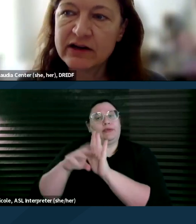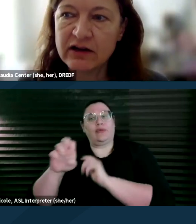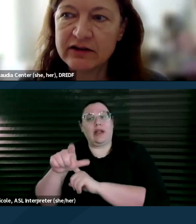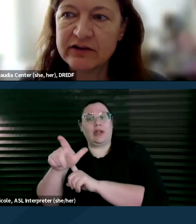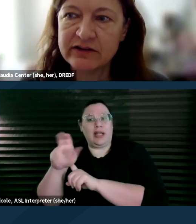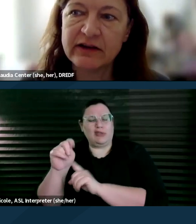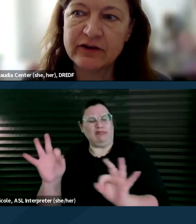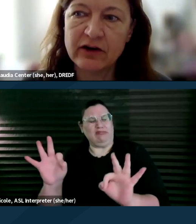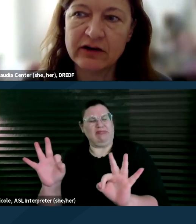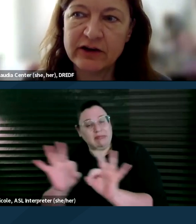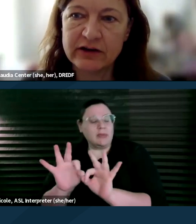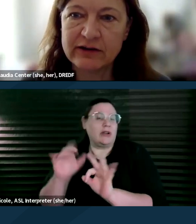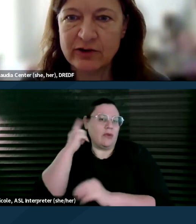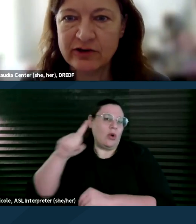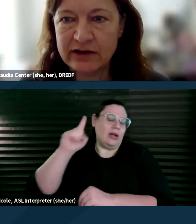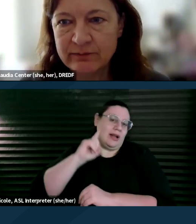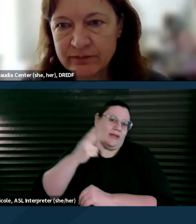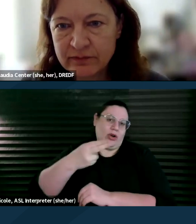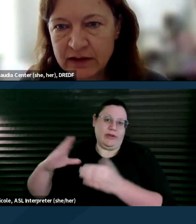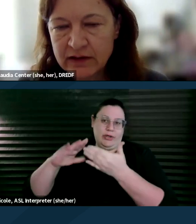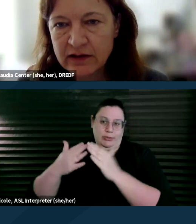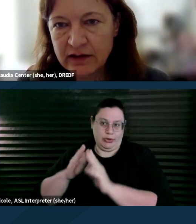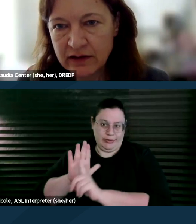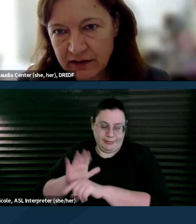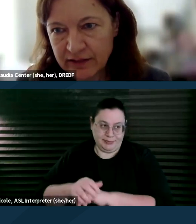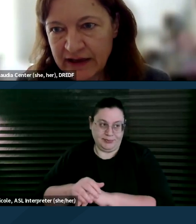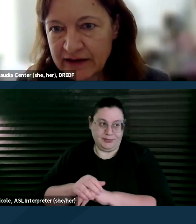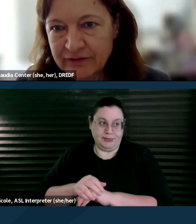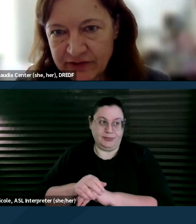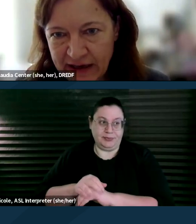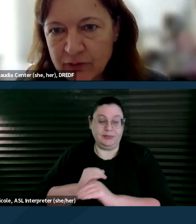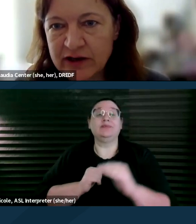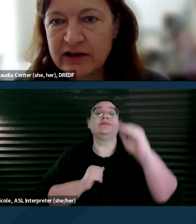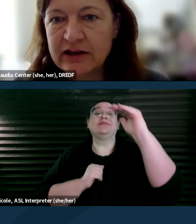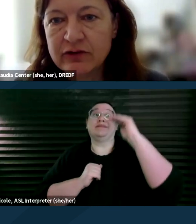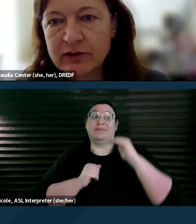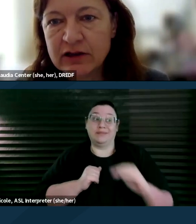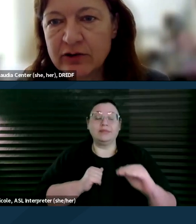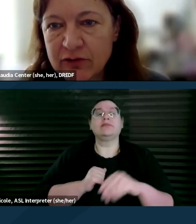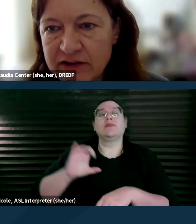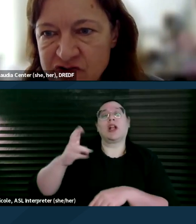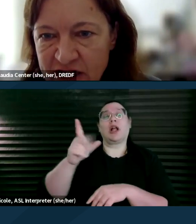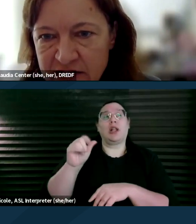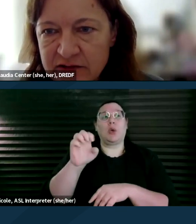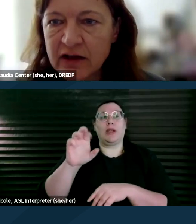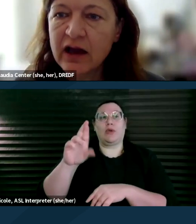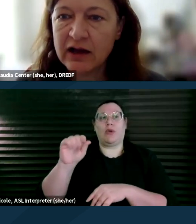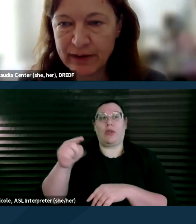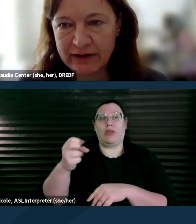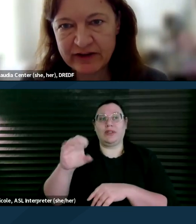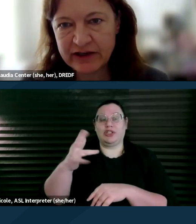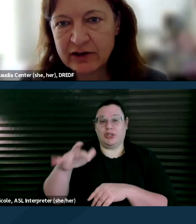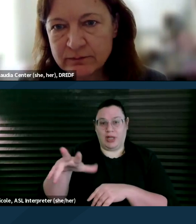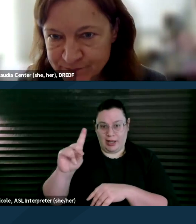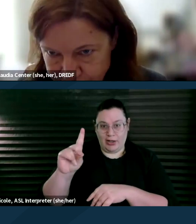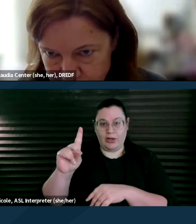are critical to the deaf and hard of hearing community. Then after that, we're going to hear from Chloe Rothschild